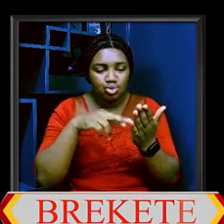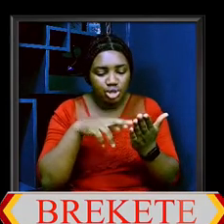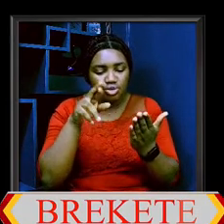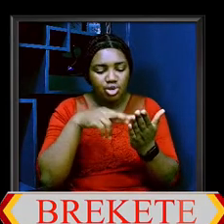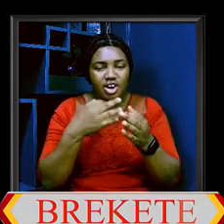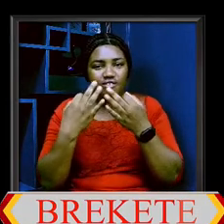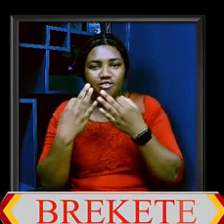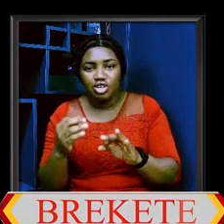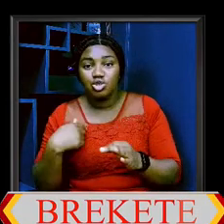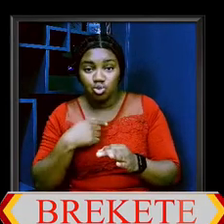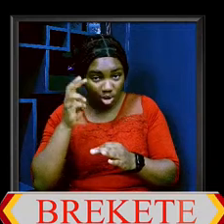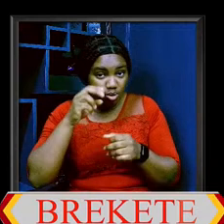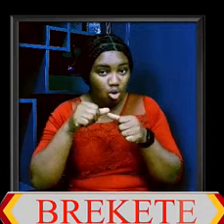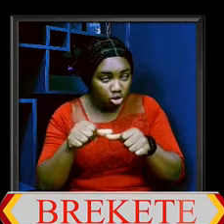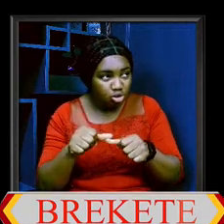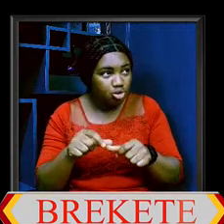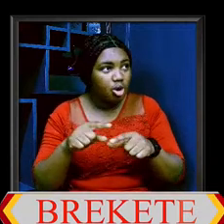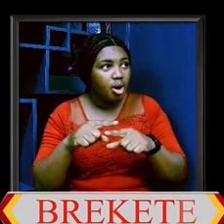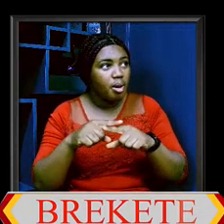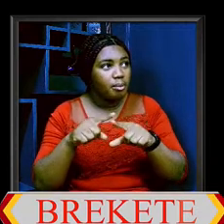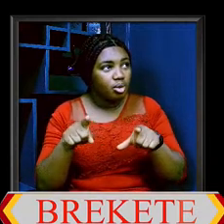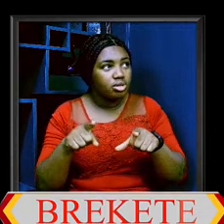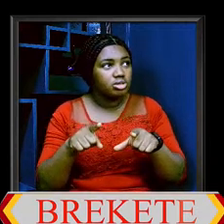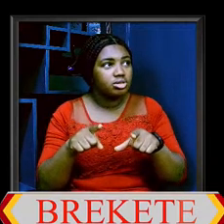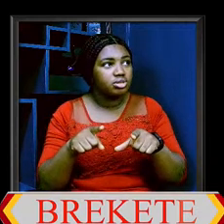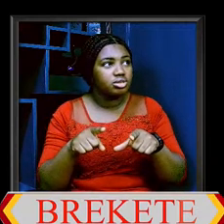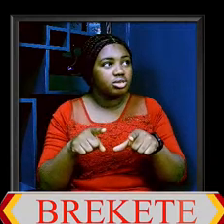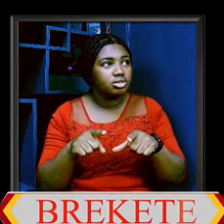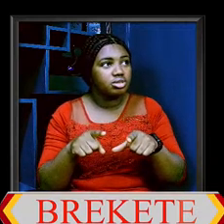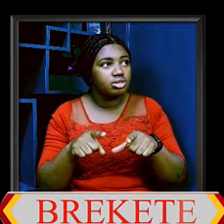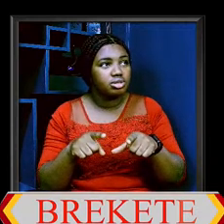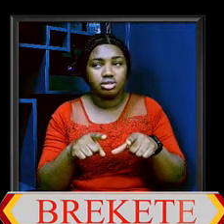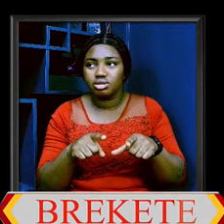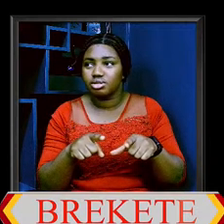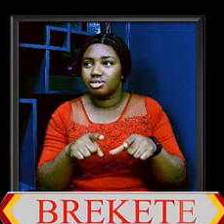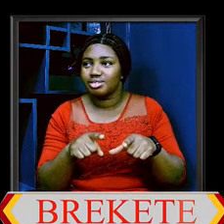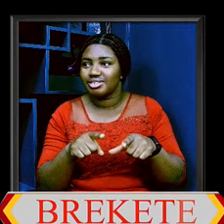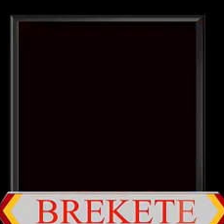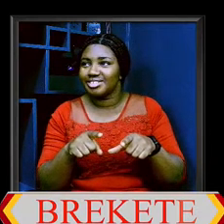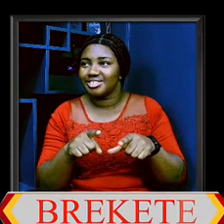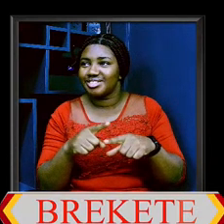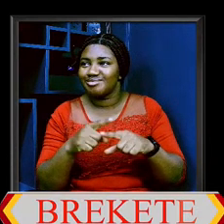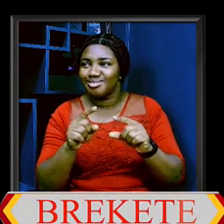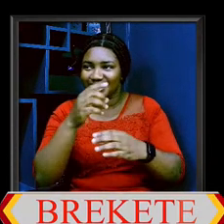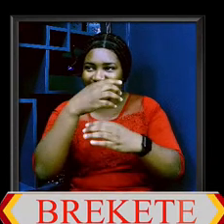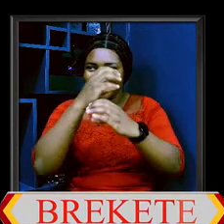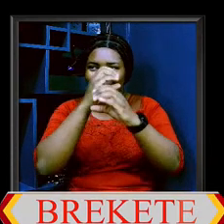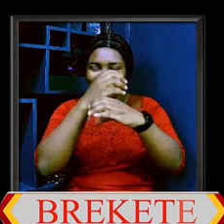we go they continue what we they do but C this my